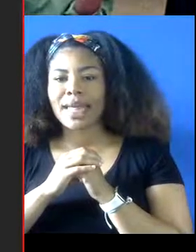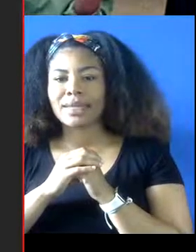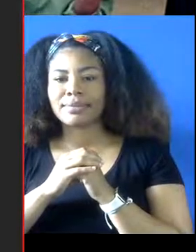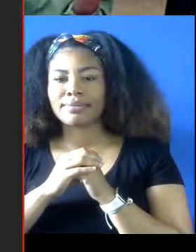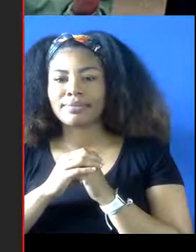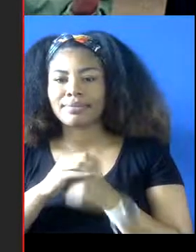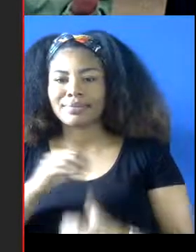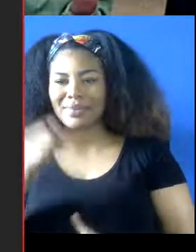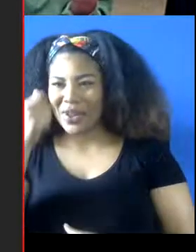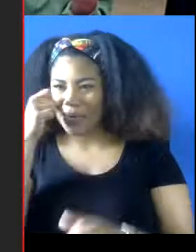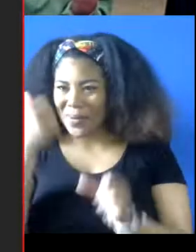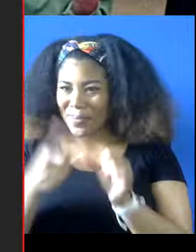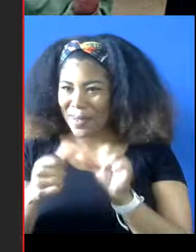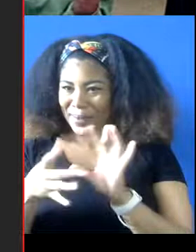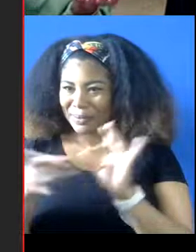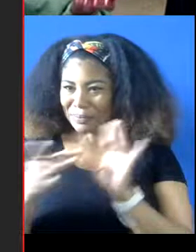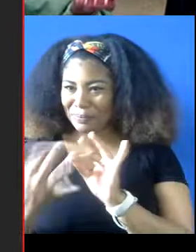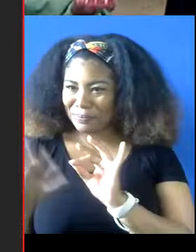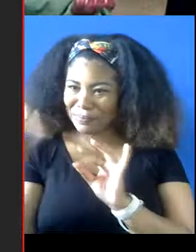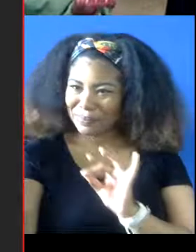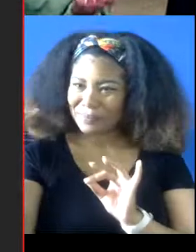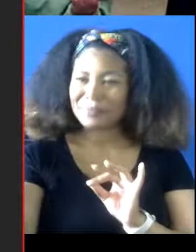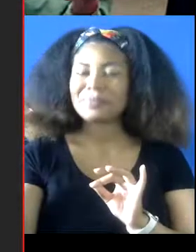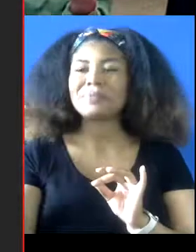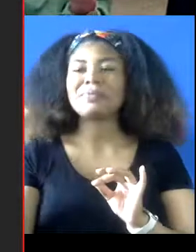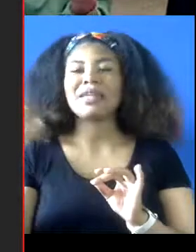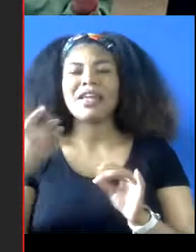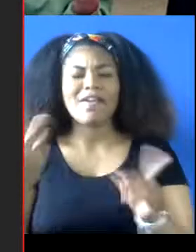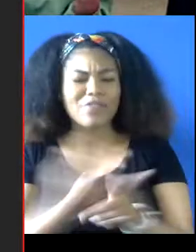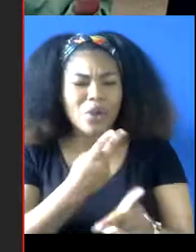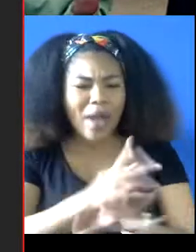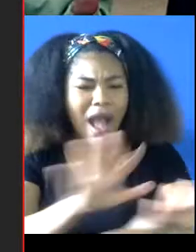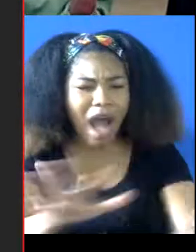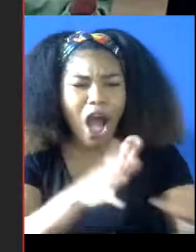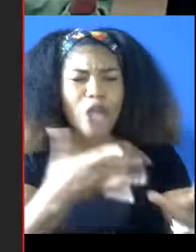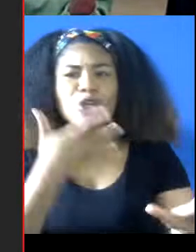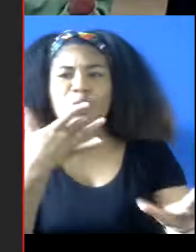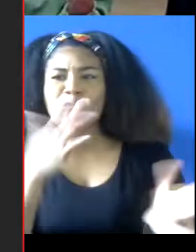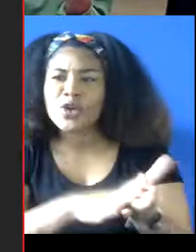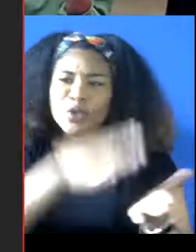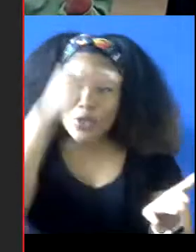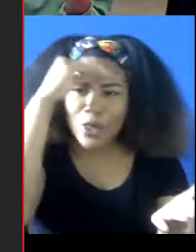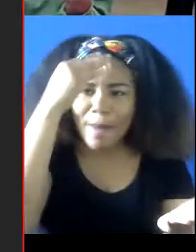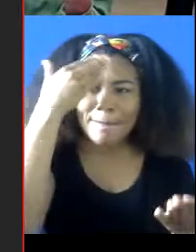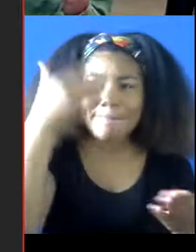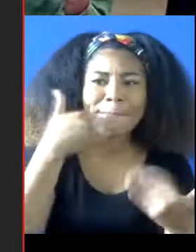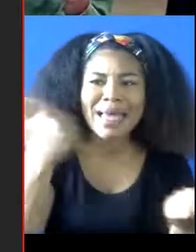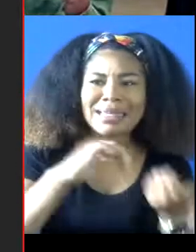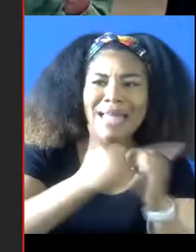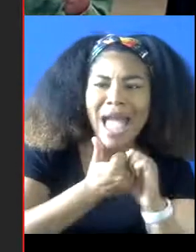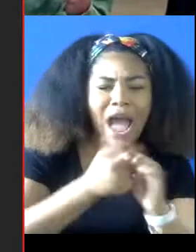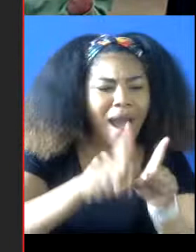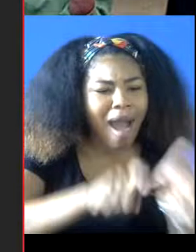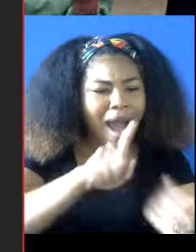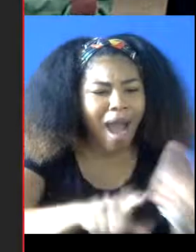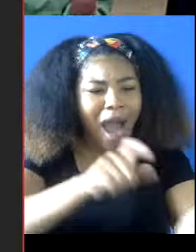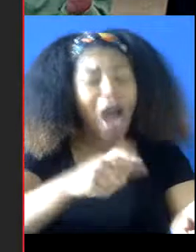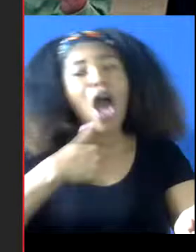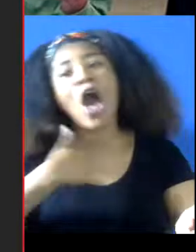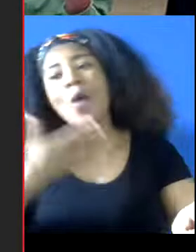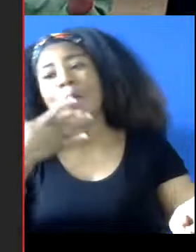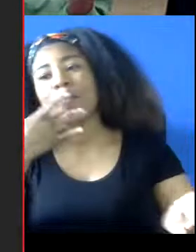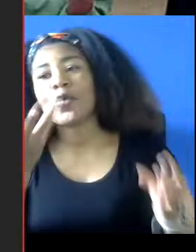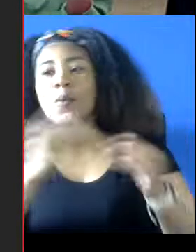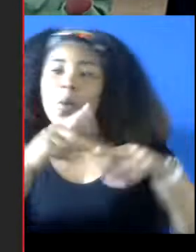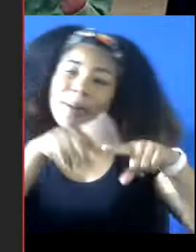what I talked about earlier, learning style inventories and trying to figure out, because we know it can change based on